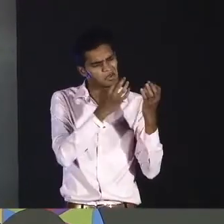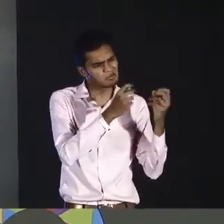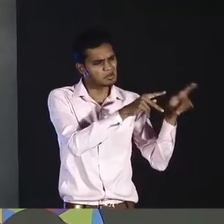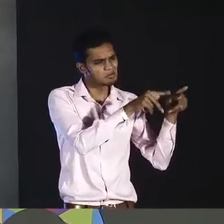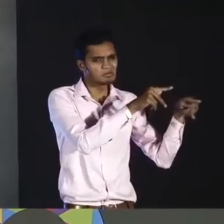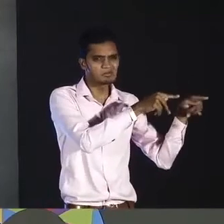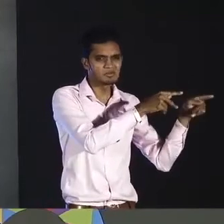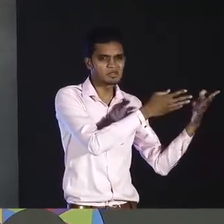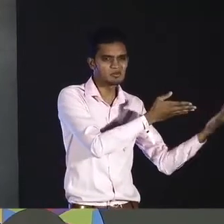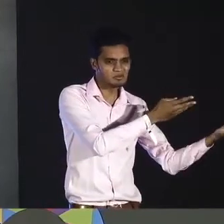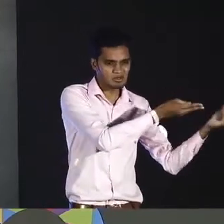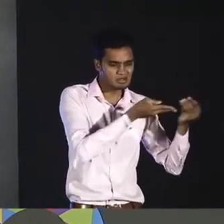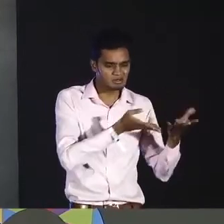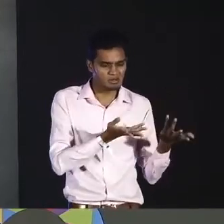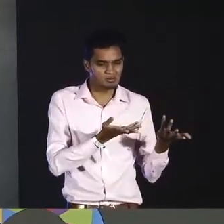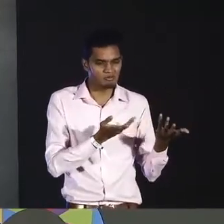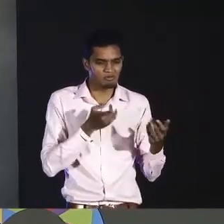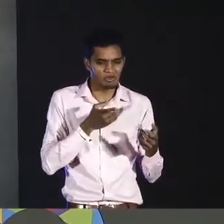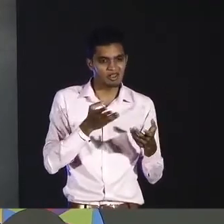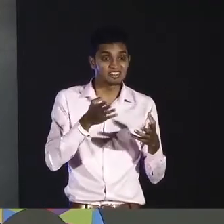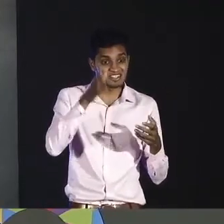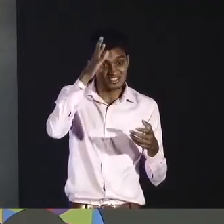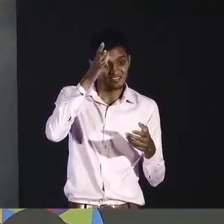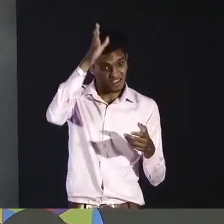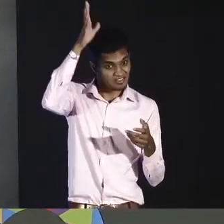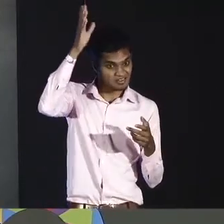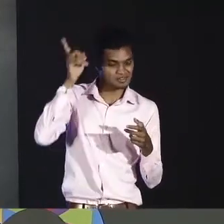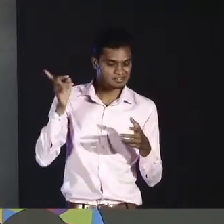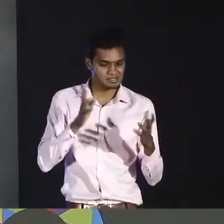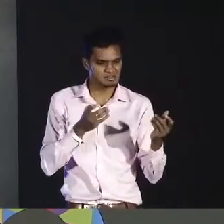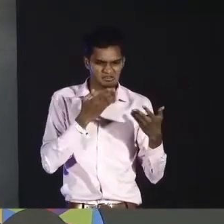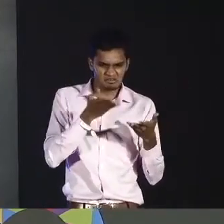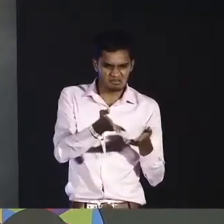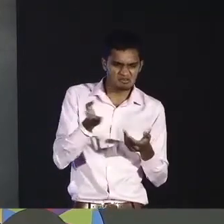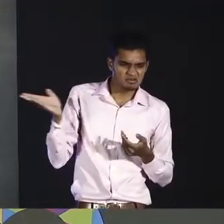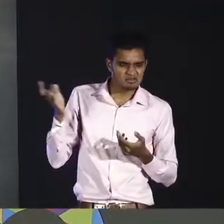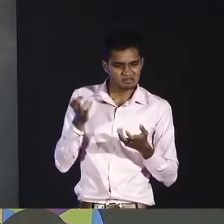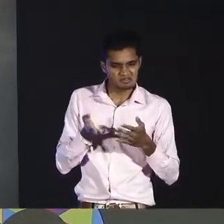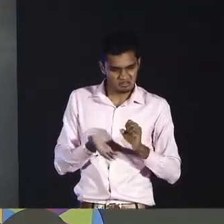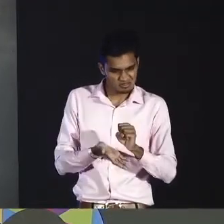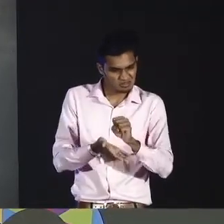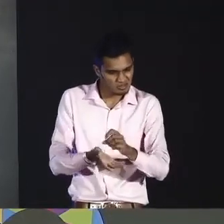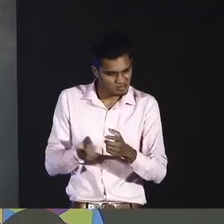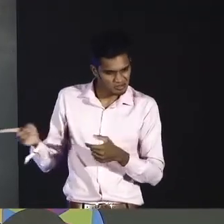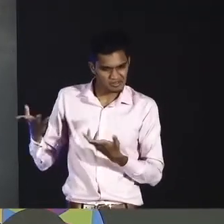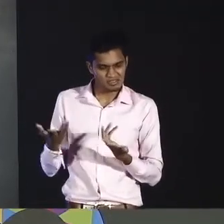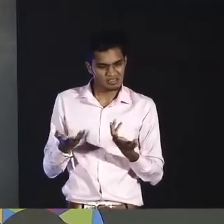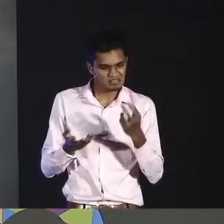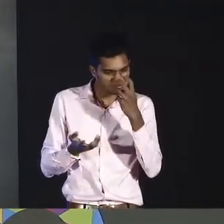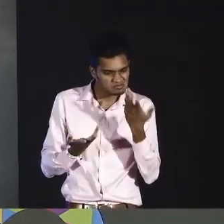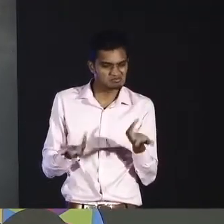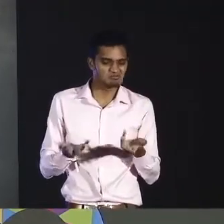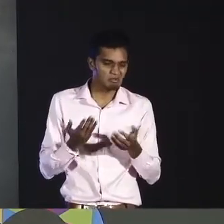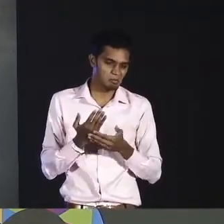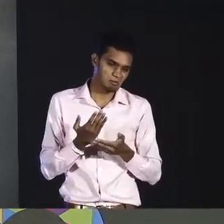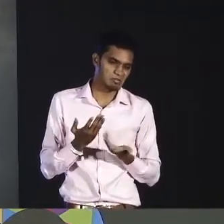to my grandfather and said, oh, papa, tumhara pota aankh se chala gaya hai, wo kya karega zindagi mein? What is your grandson